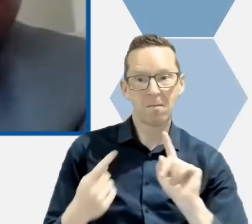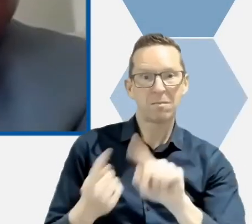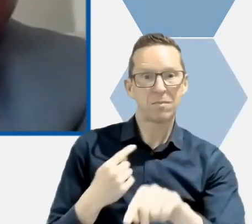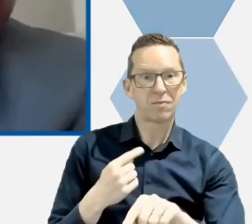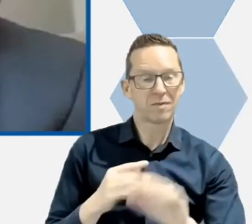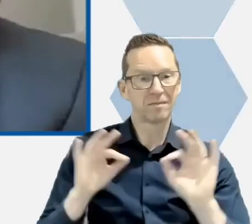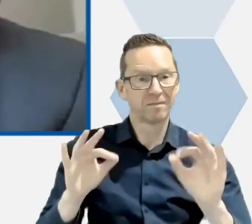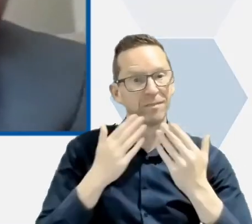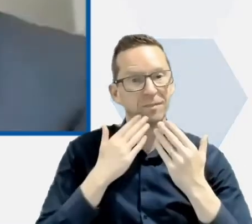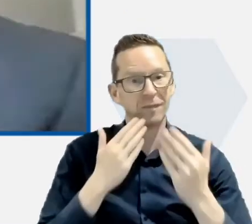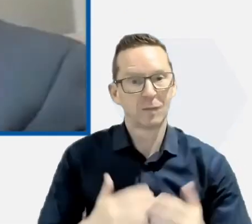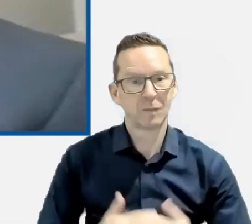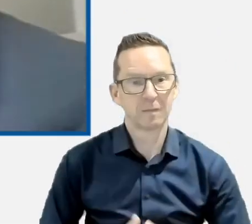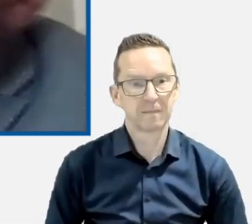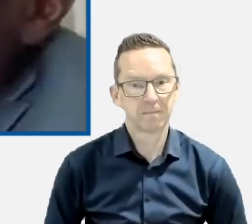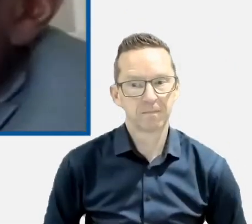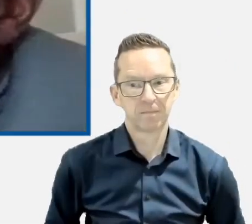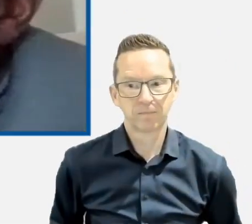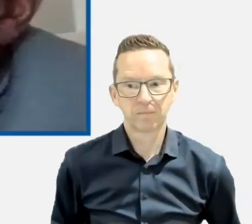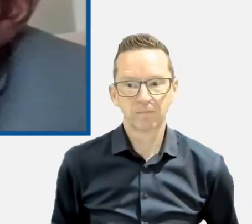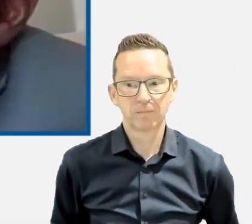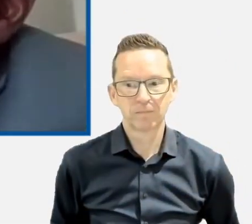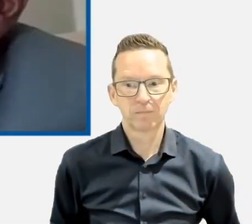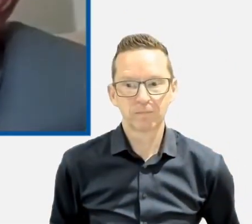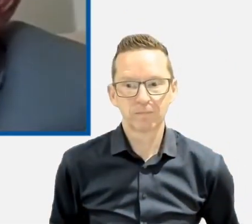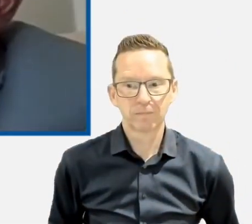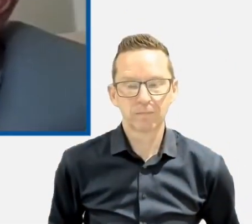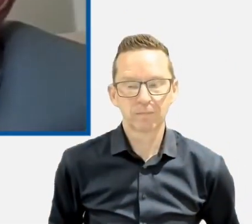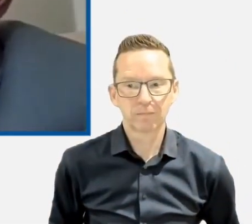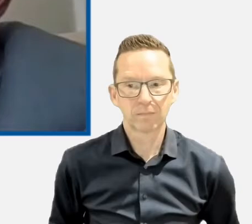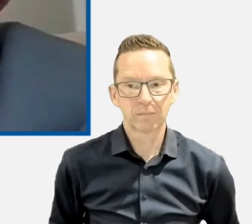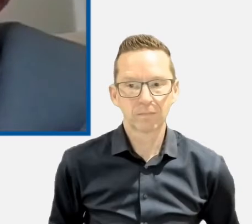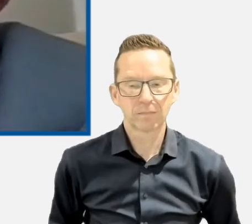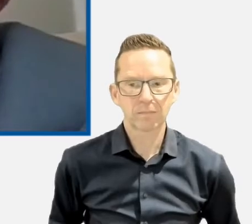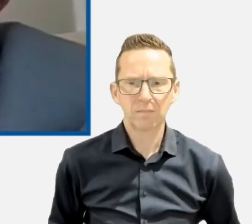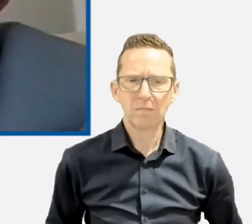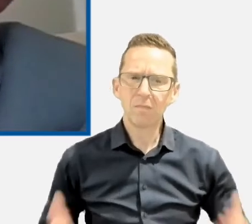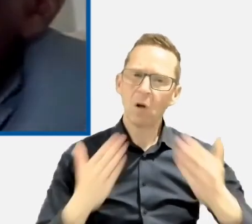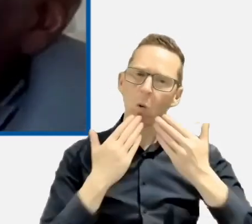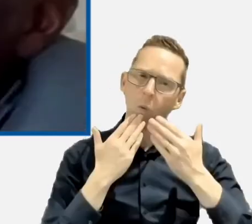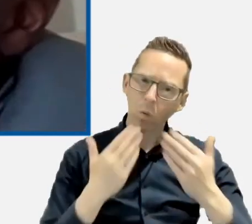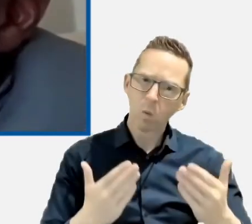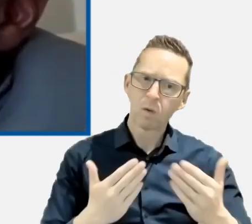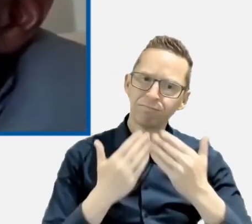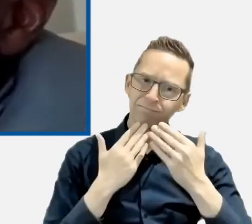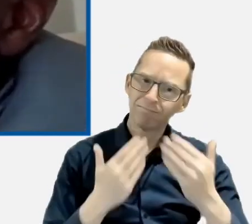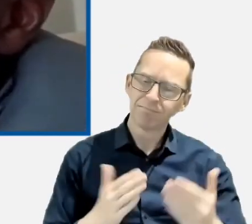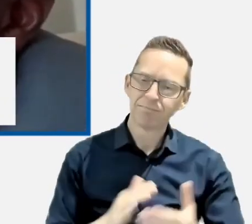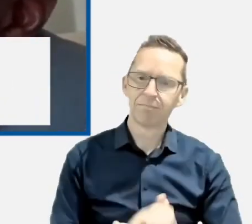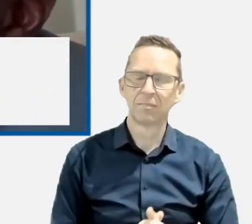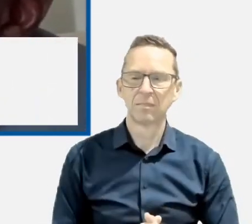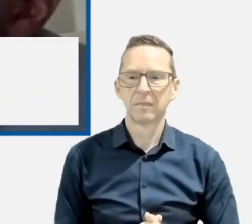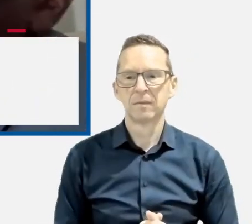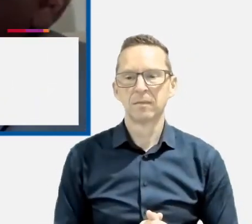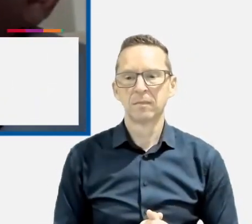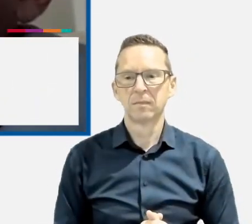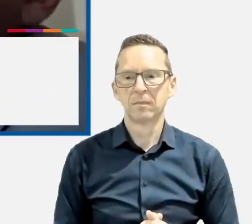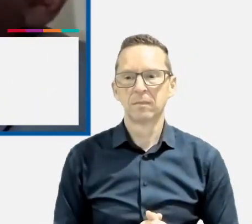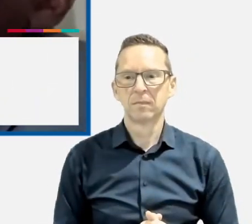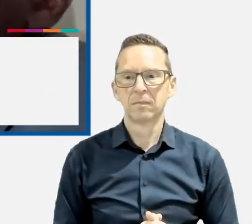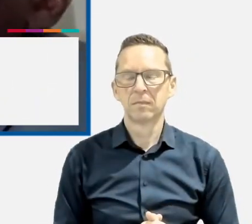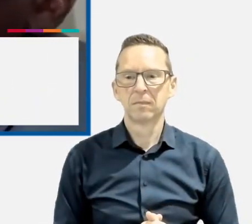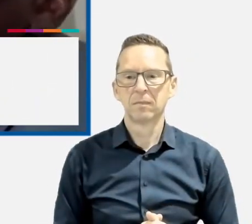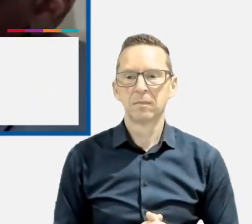Yes. Thank you very much. Thank you very much, Johan, again from Cape Town. But